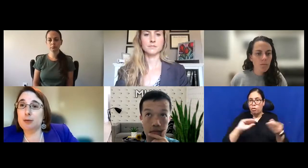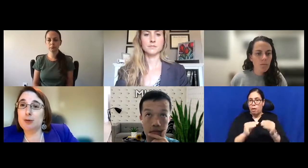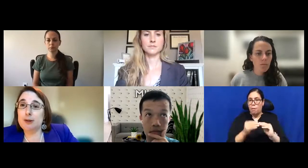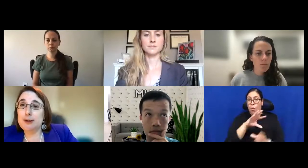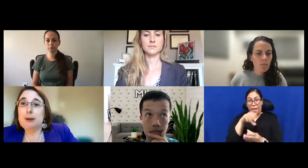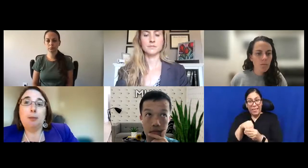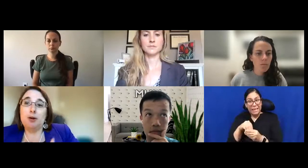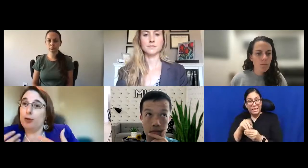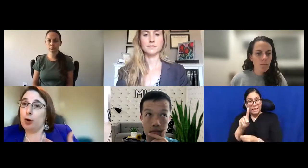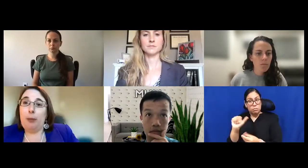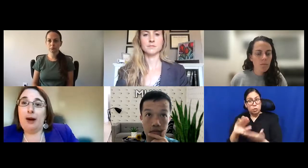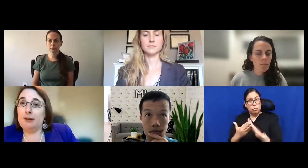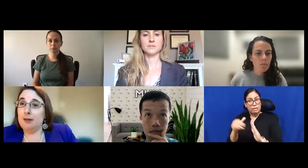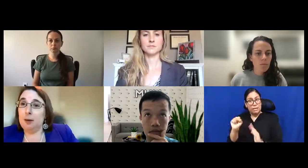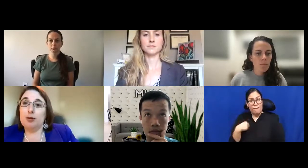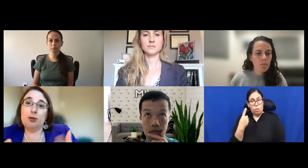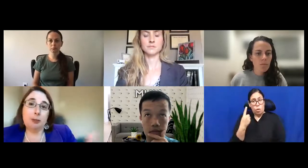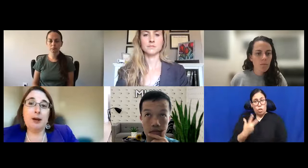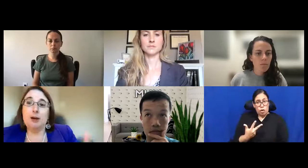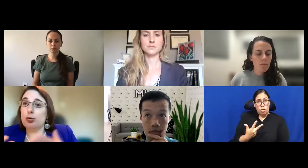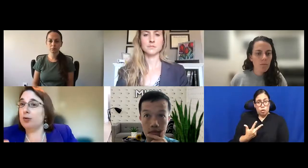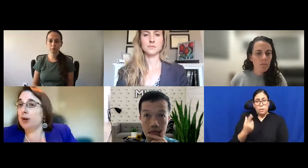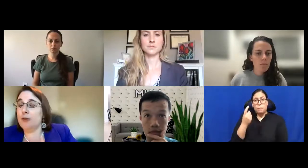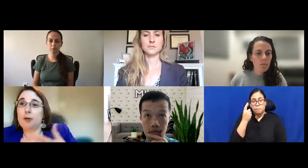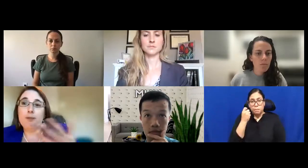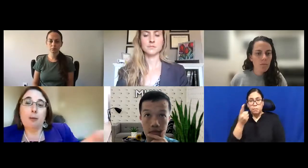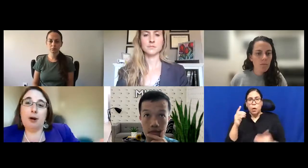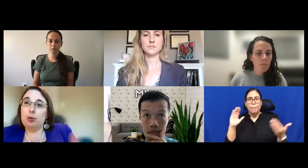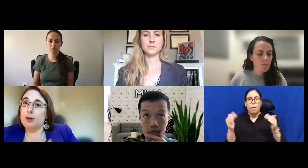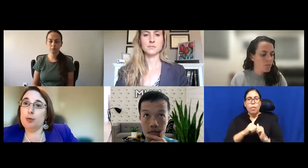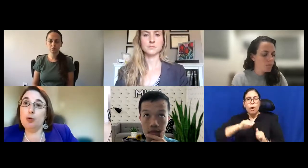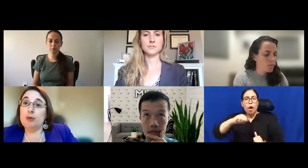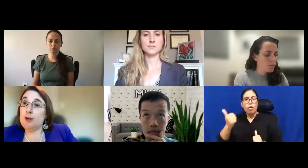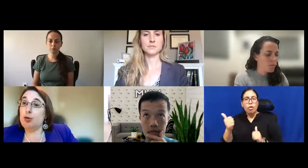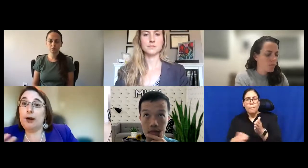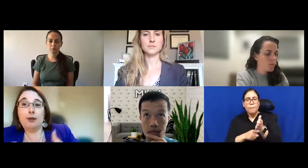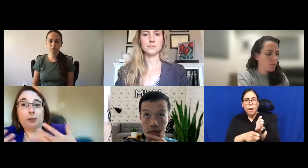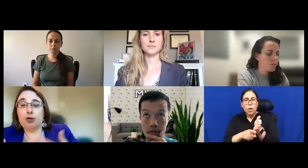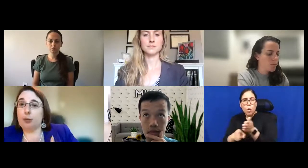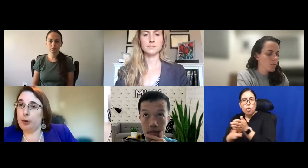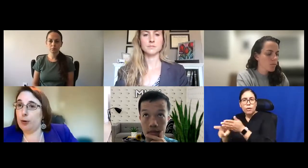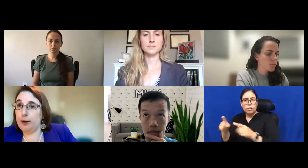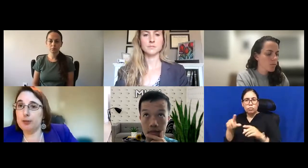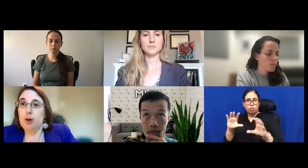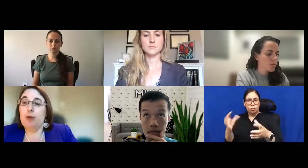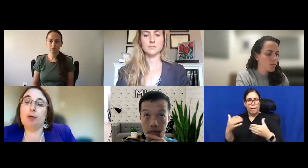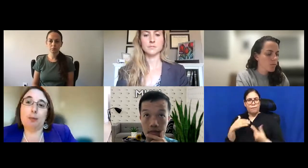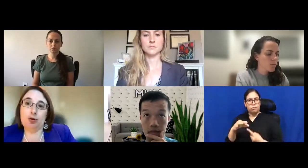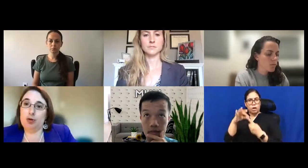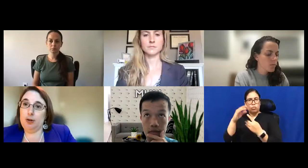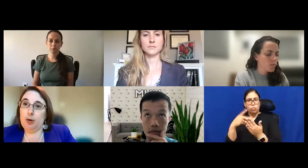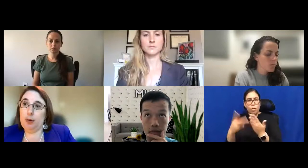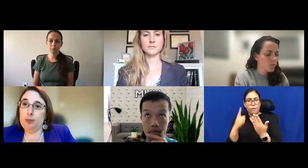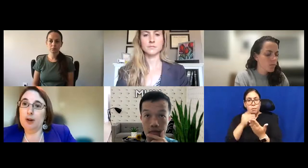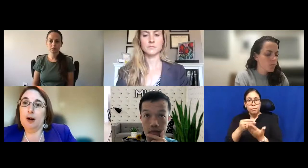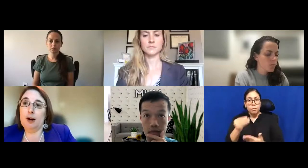disability community. But if you go back the numbers and you compare it towards other minority groups that do have special programs for